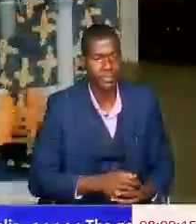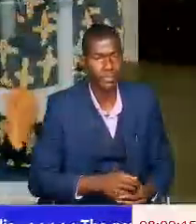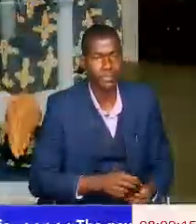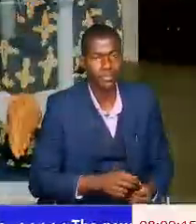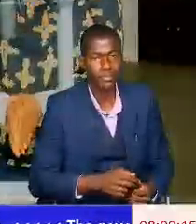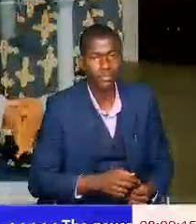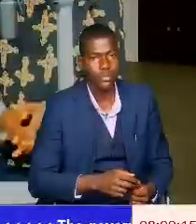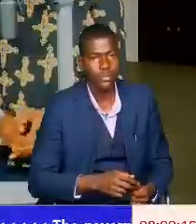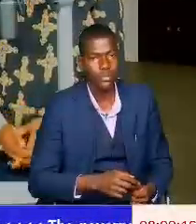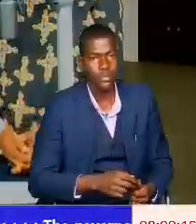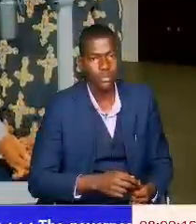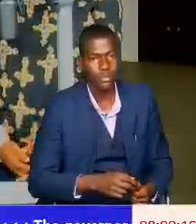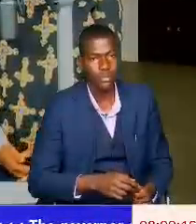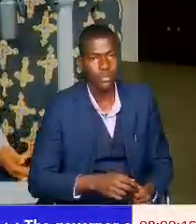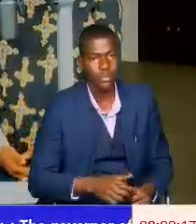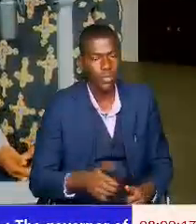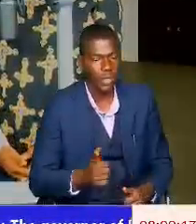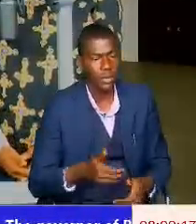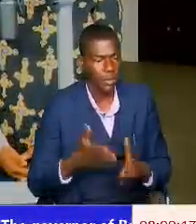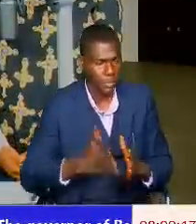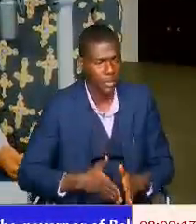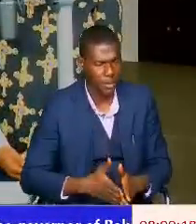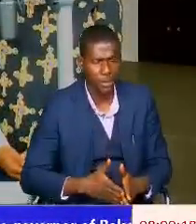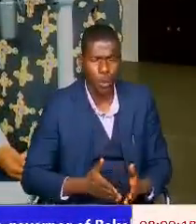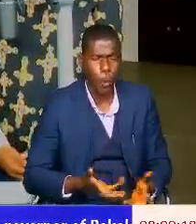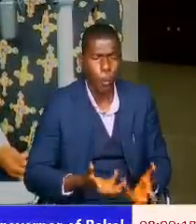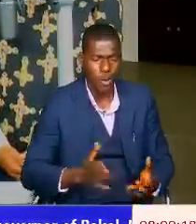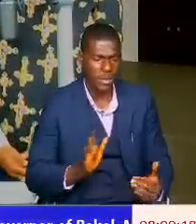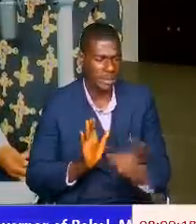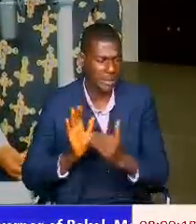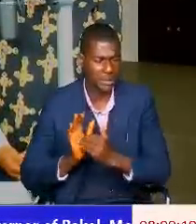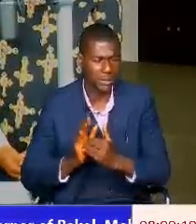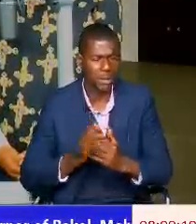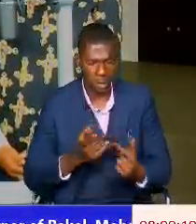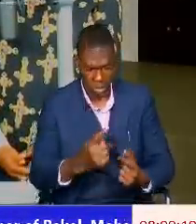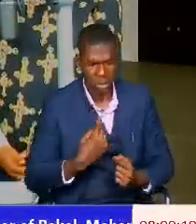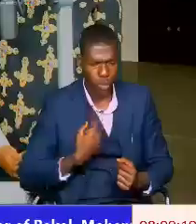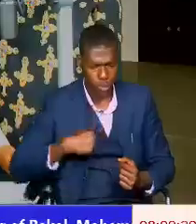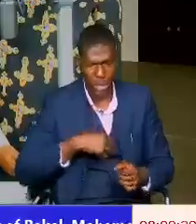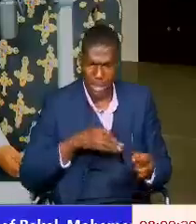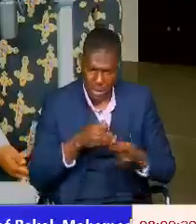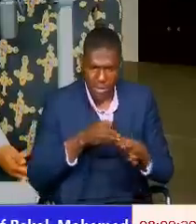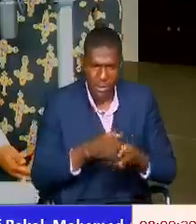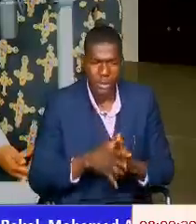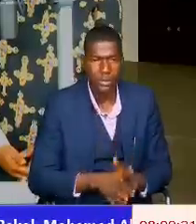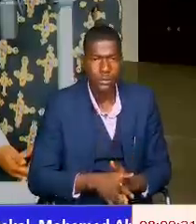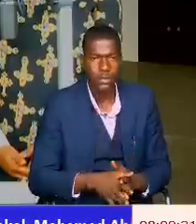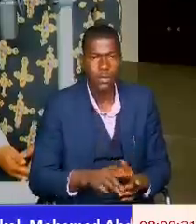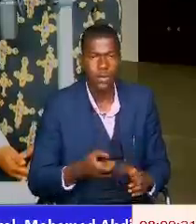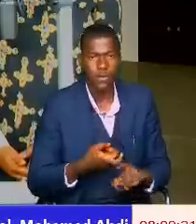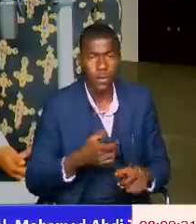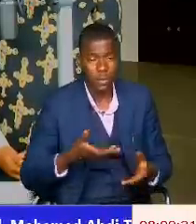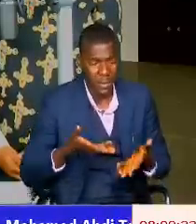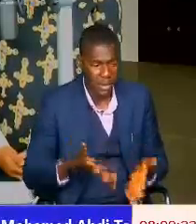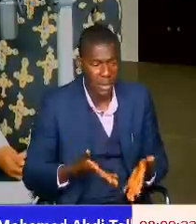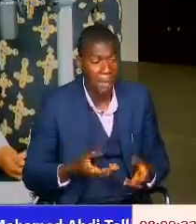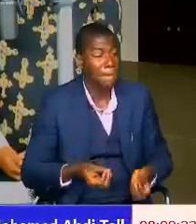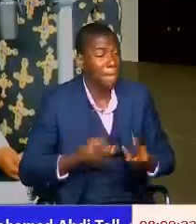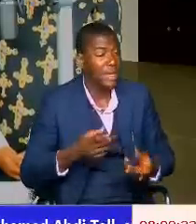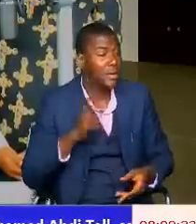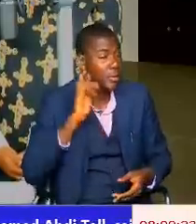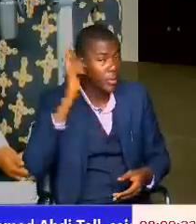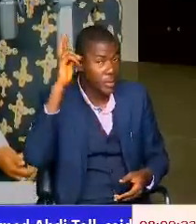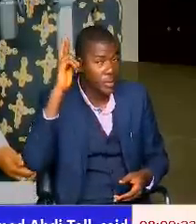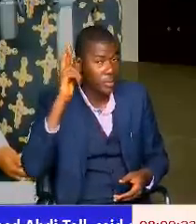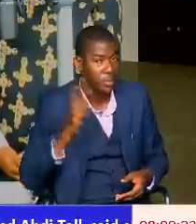And anybody who wants challenges, make you come, make we tell them how we they redefine broadcasting. Now we, now from here, many radio stations,